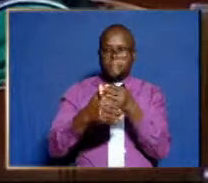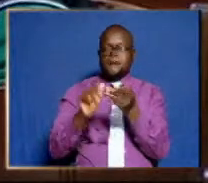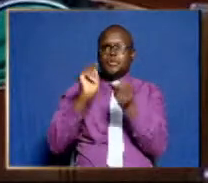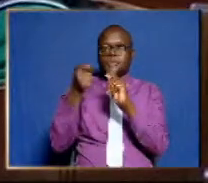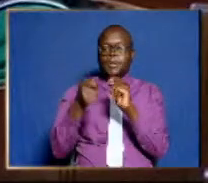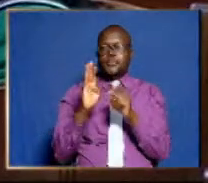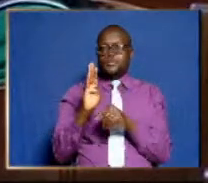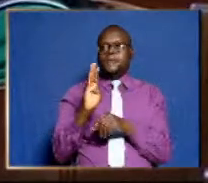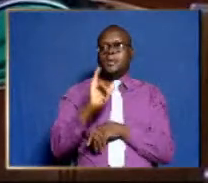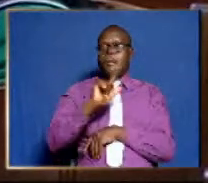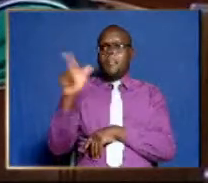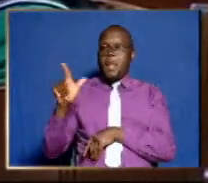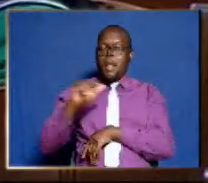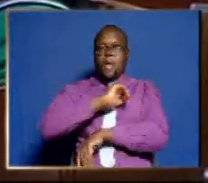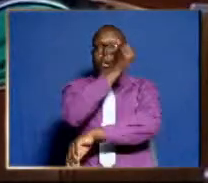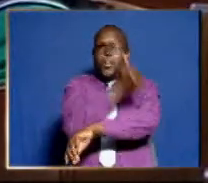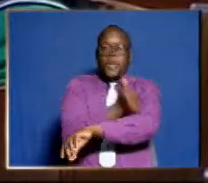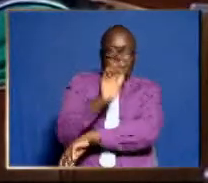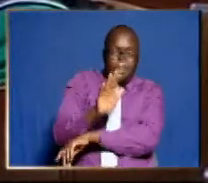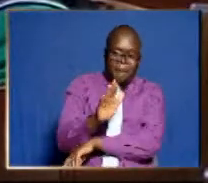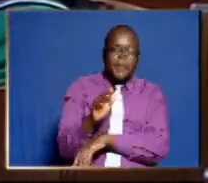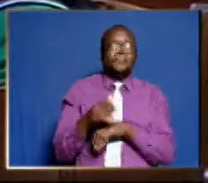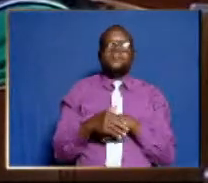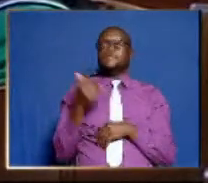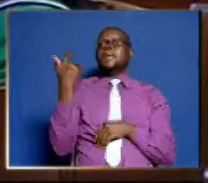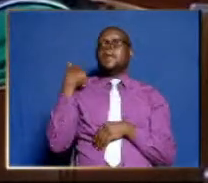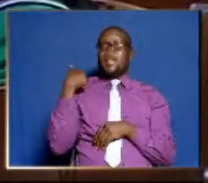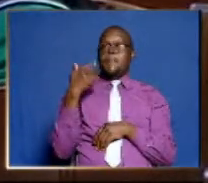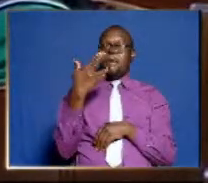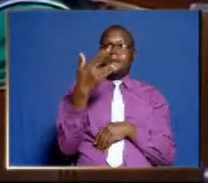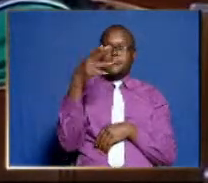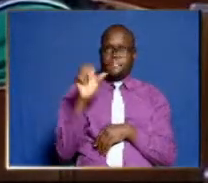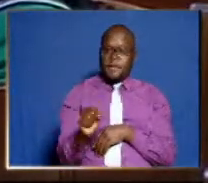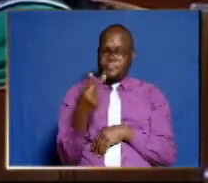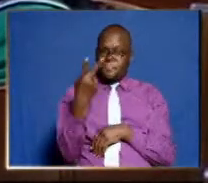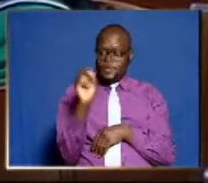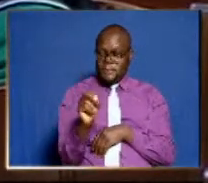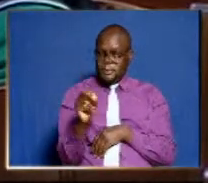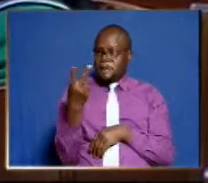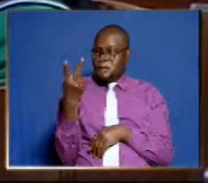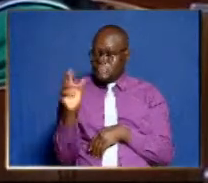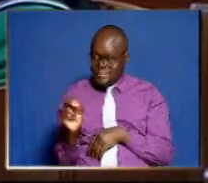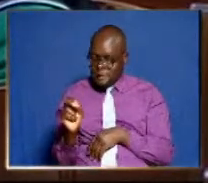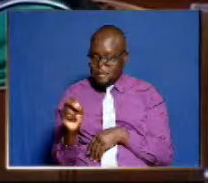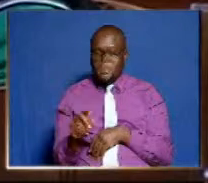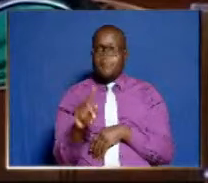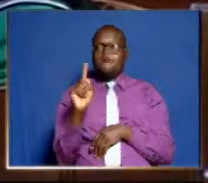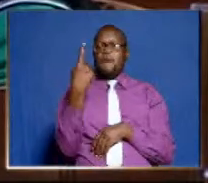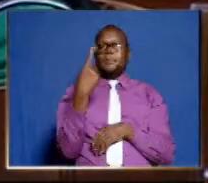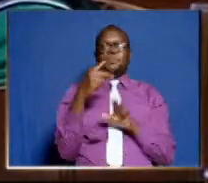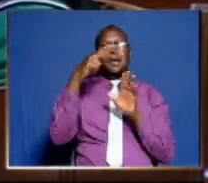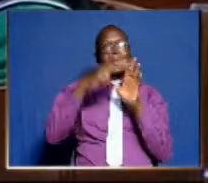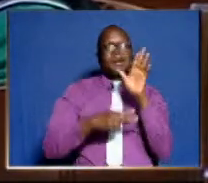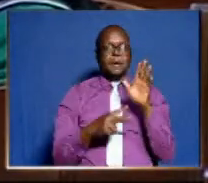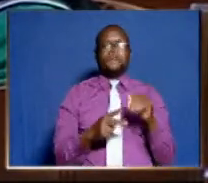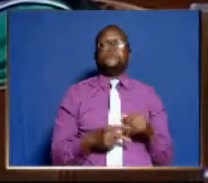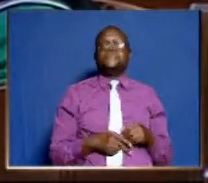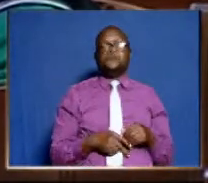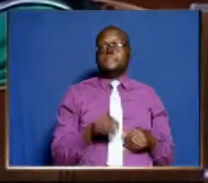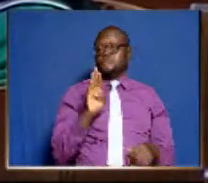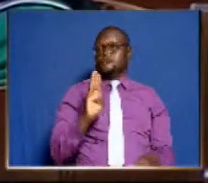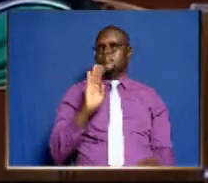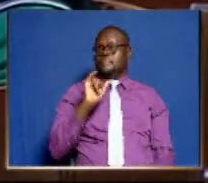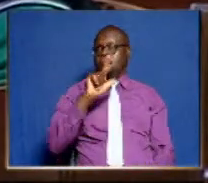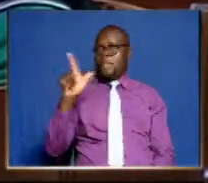Amendment Bill, National Assembly Bill number 45 of 2020, first reading.